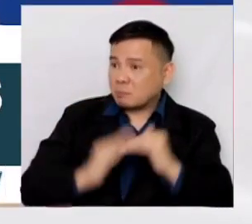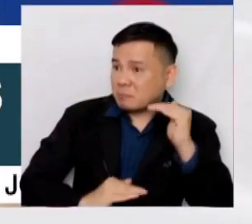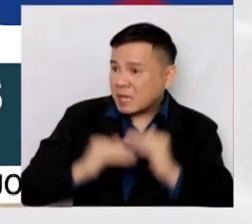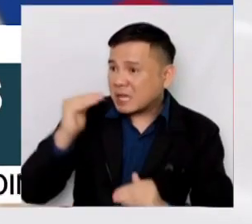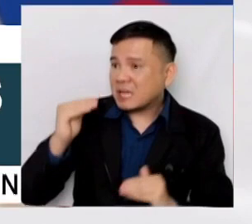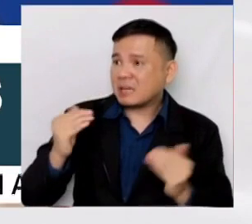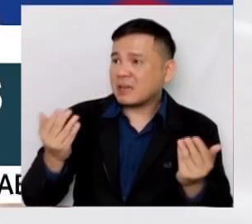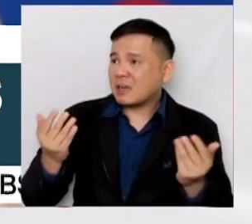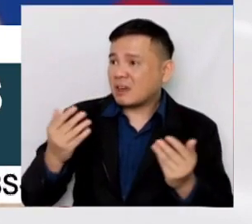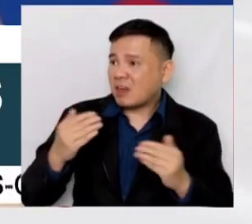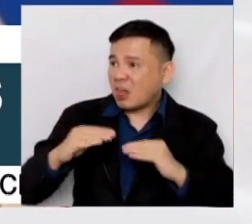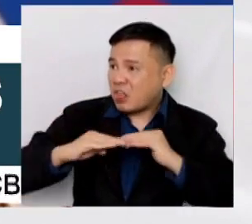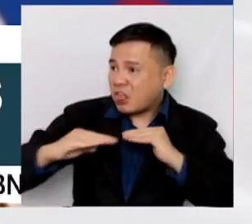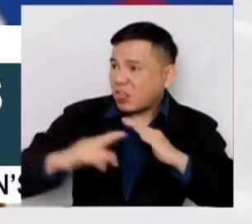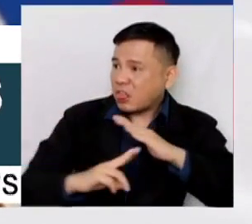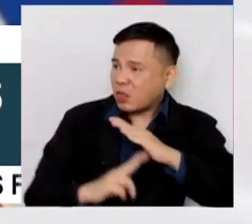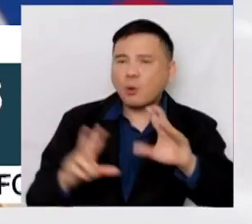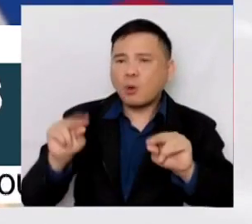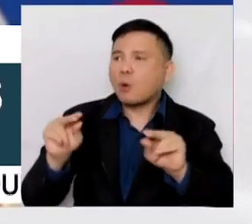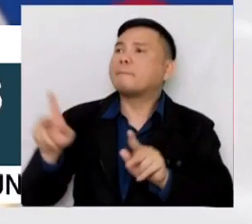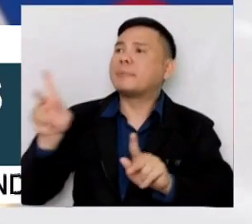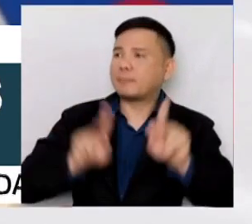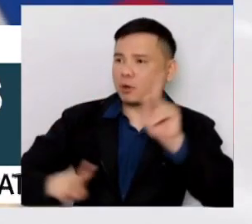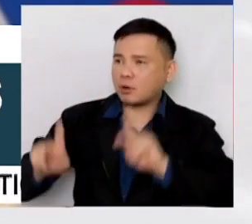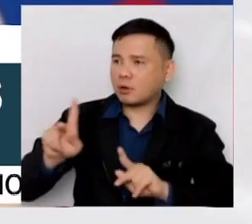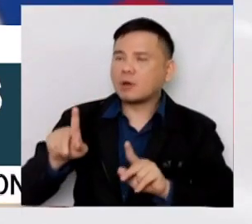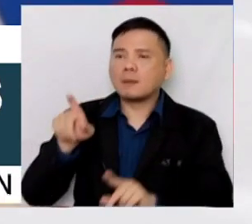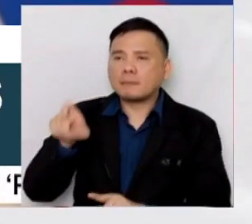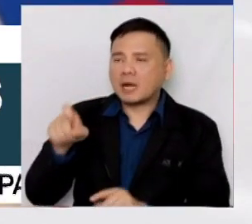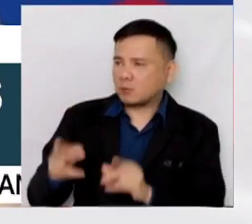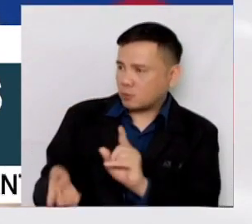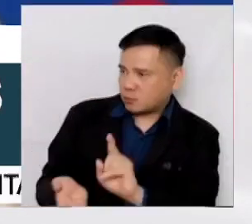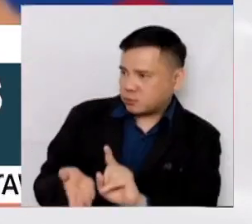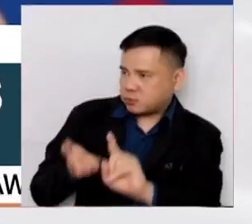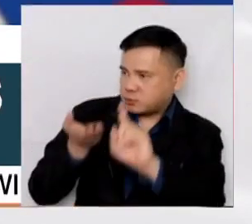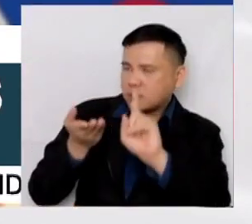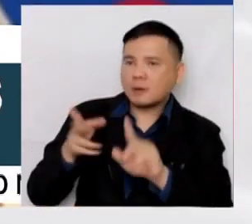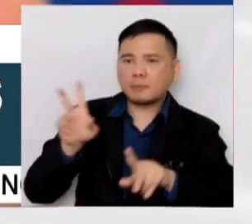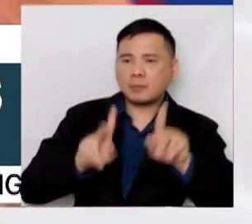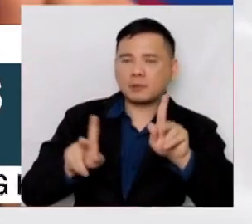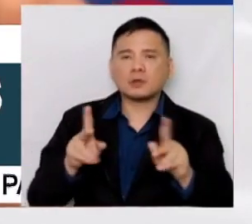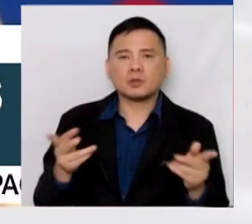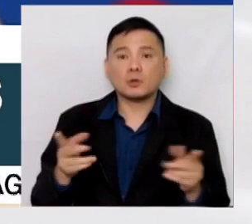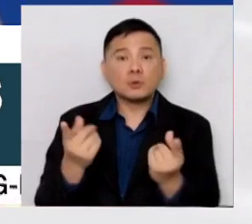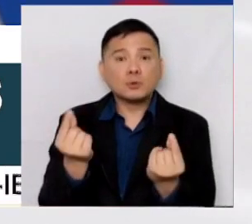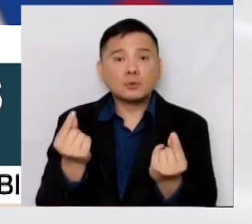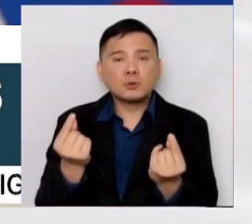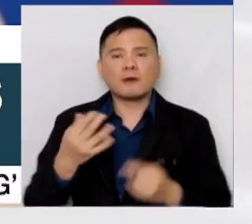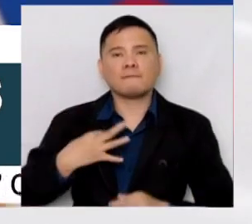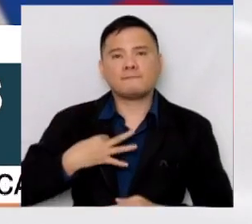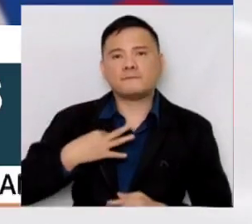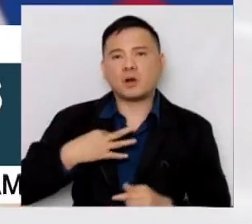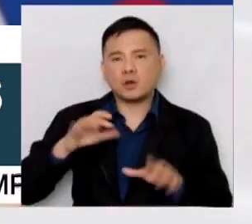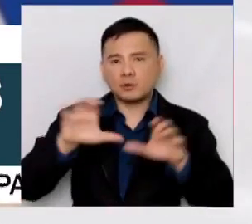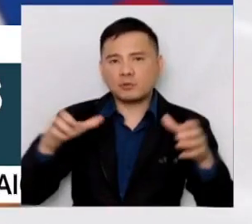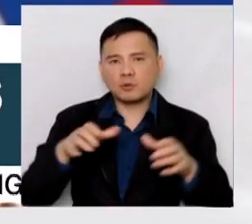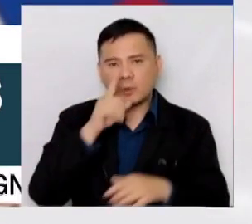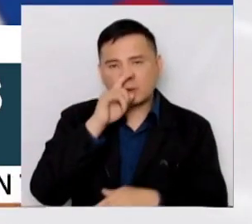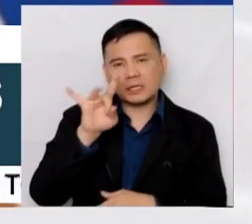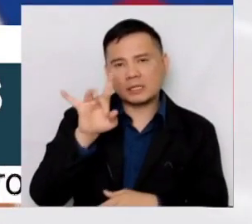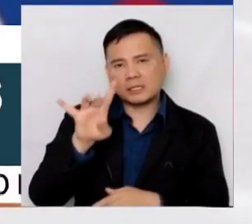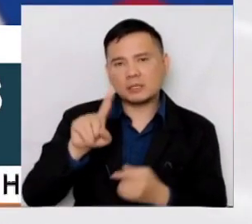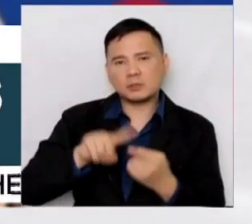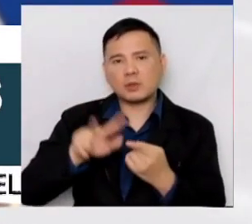we'd like to do is raise up what they call the National Volunteer Corps of ages between 18 to 35.